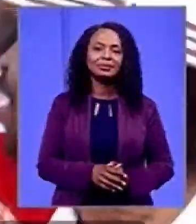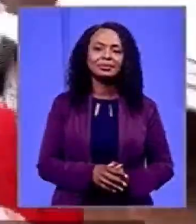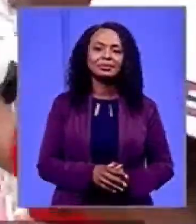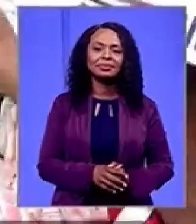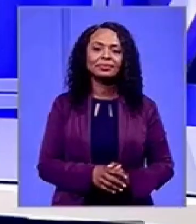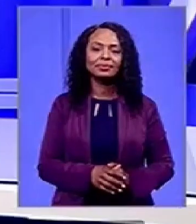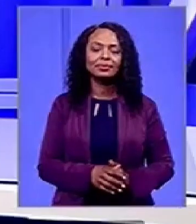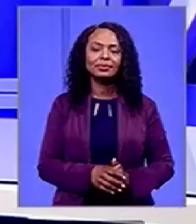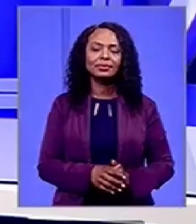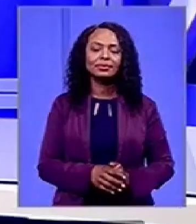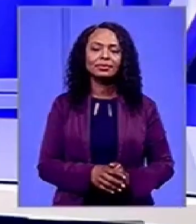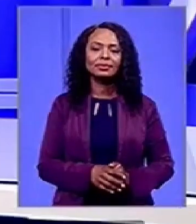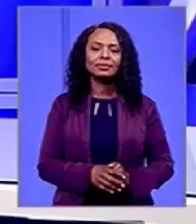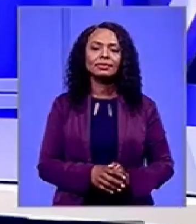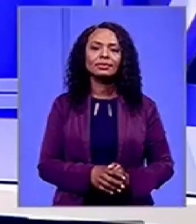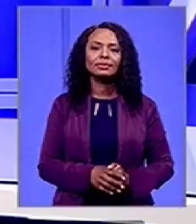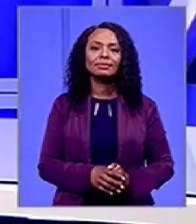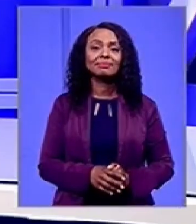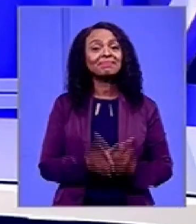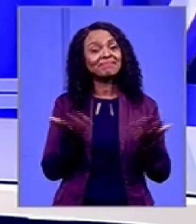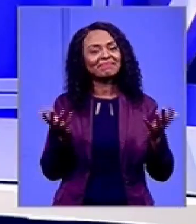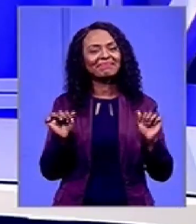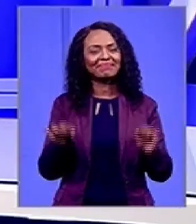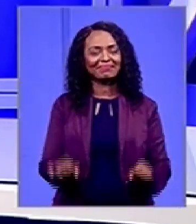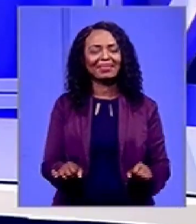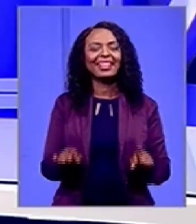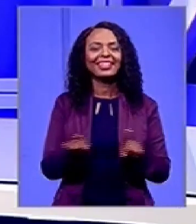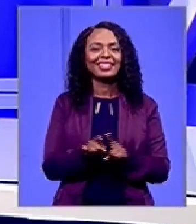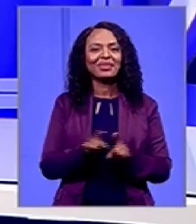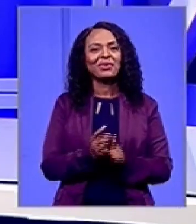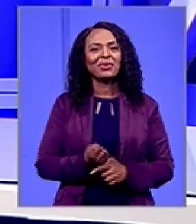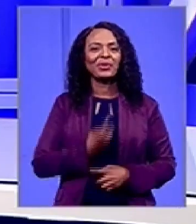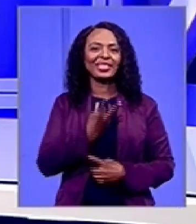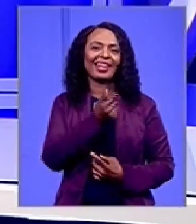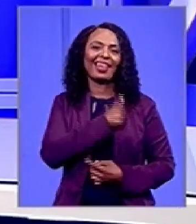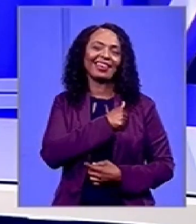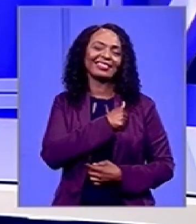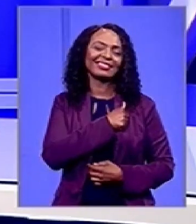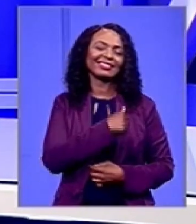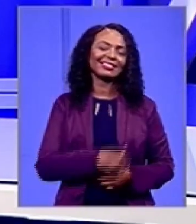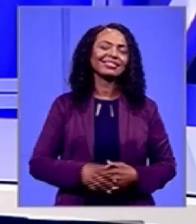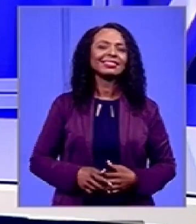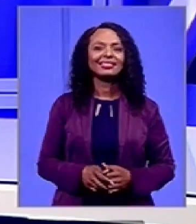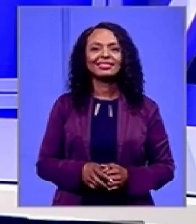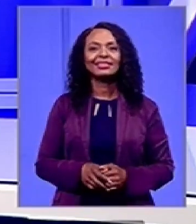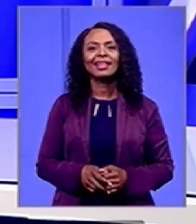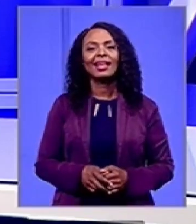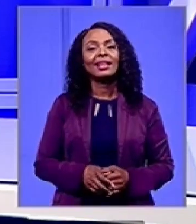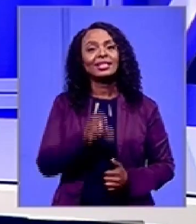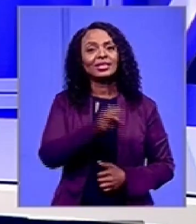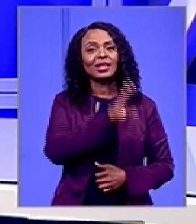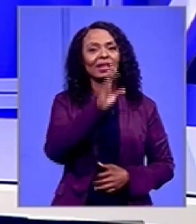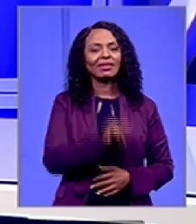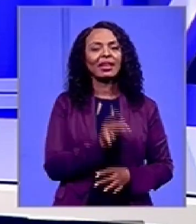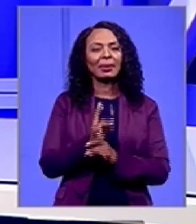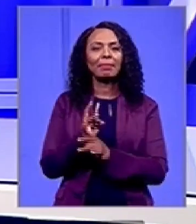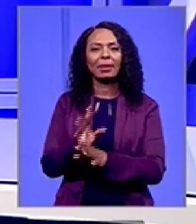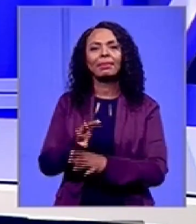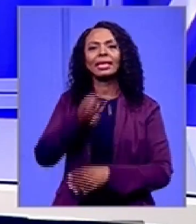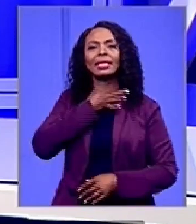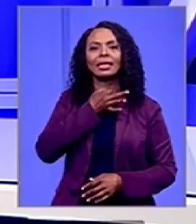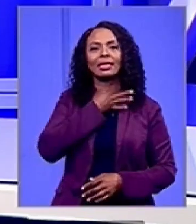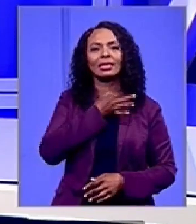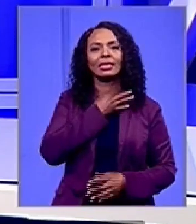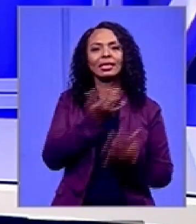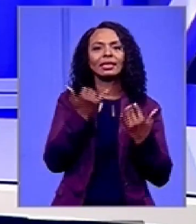Le rona re ba eleletsa Masigo. Afrika Borwa e papatlile England mo